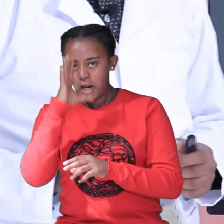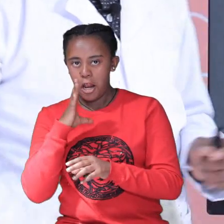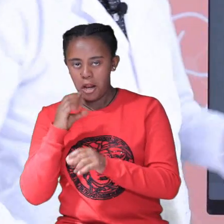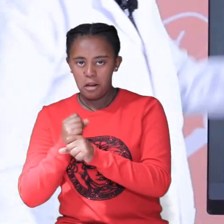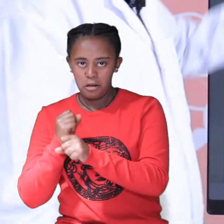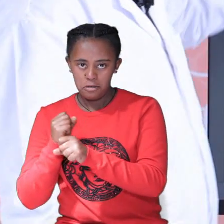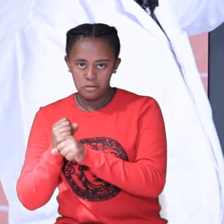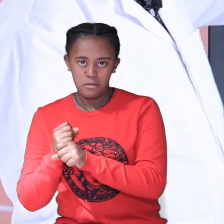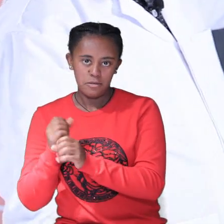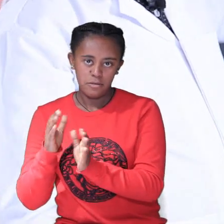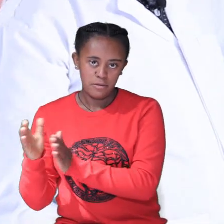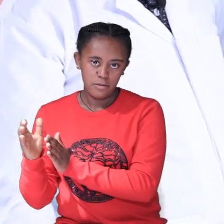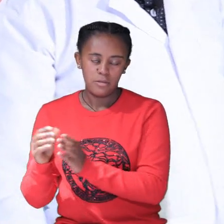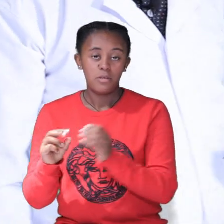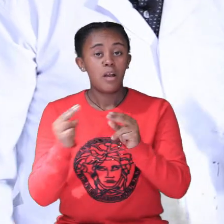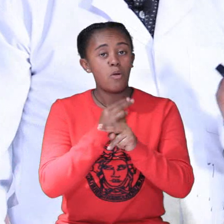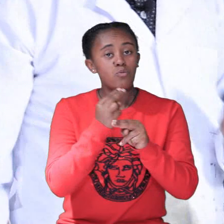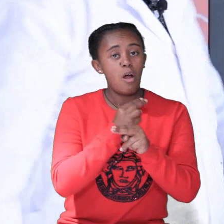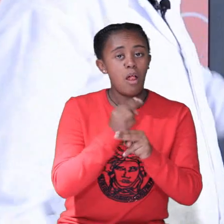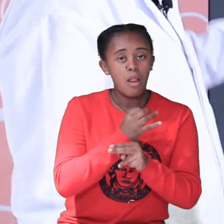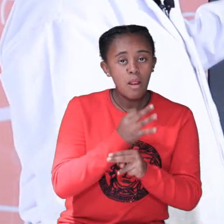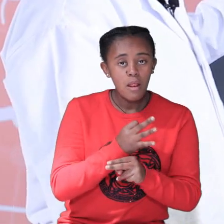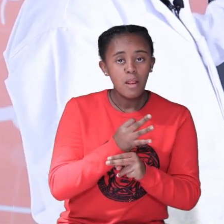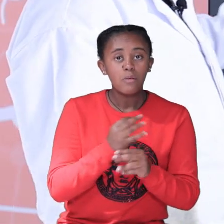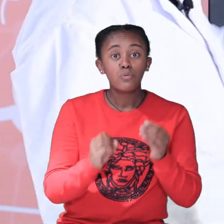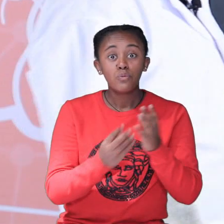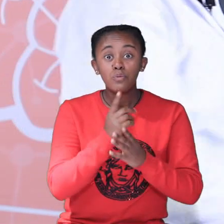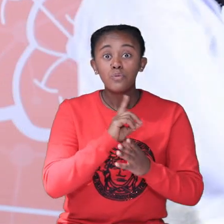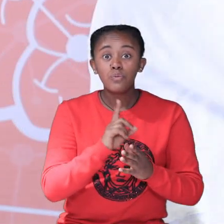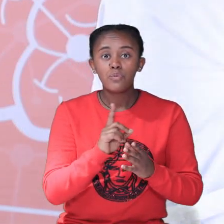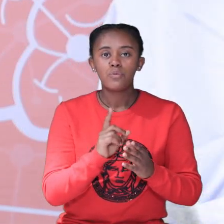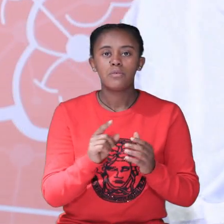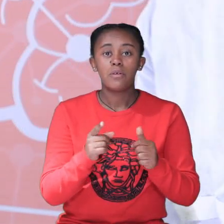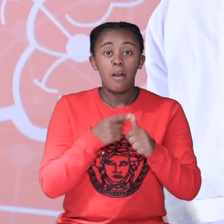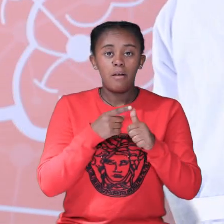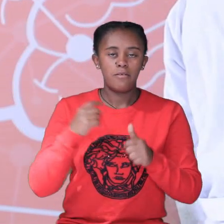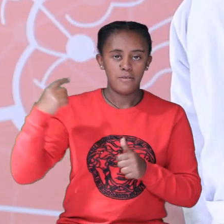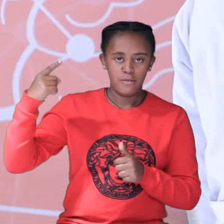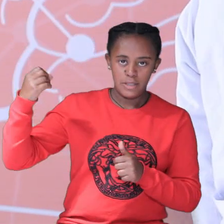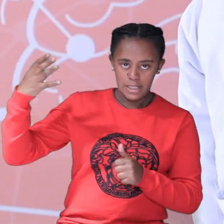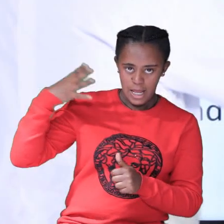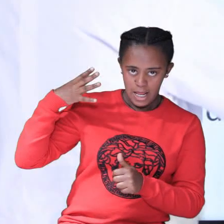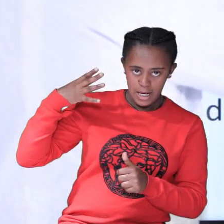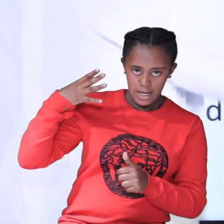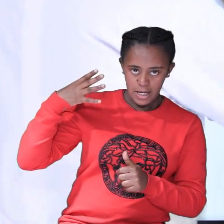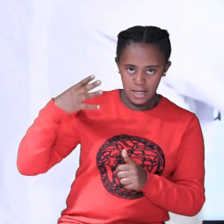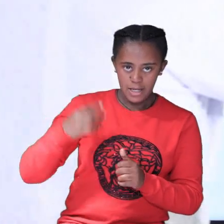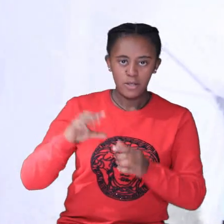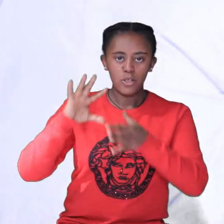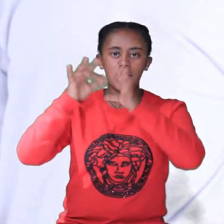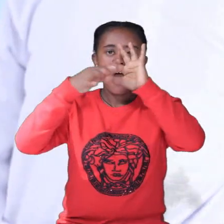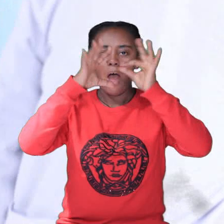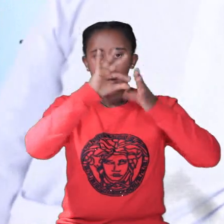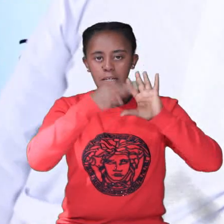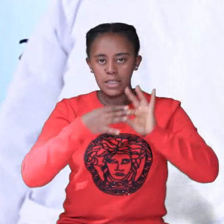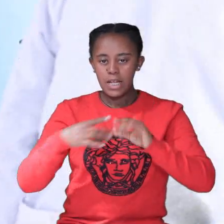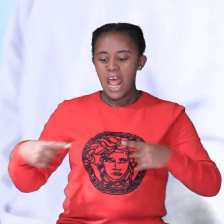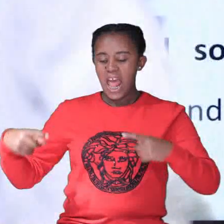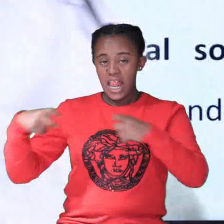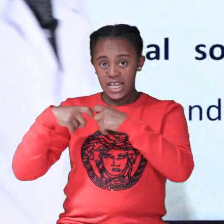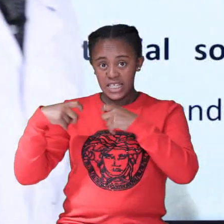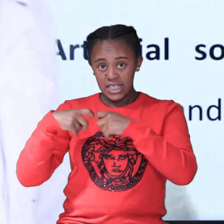light. The natural source of lights includes the sun, stars,